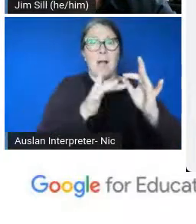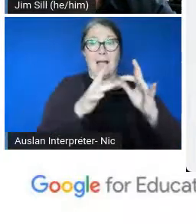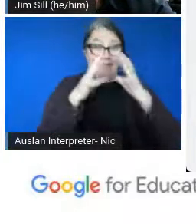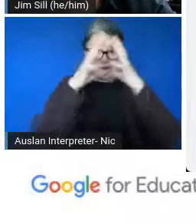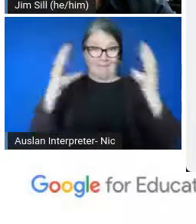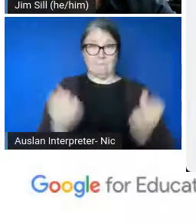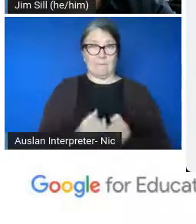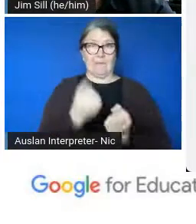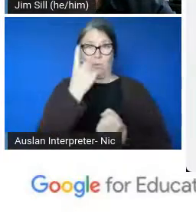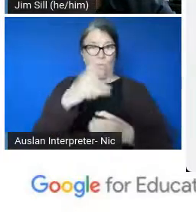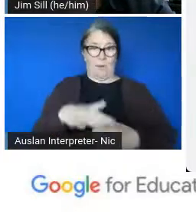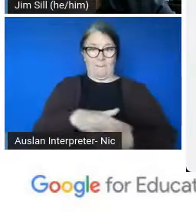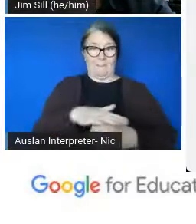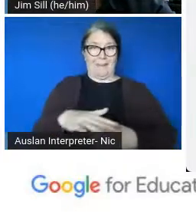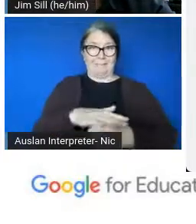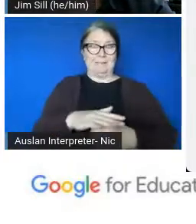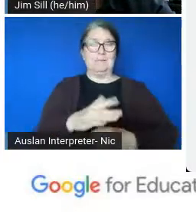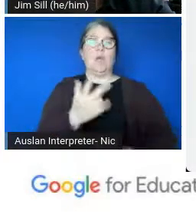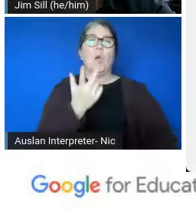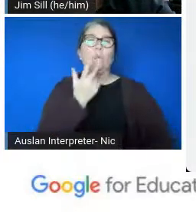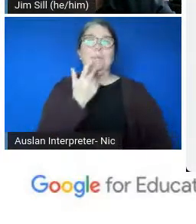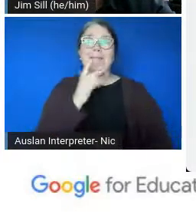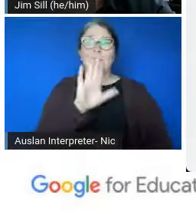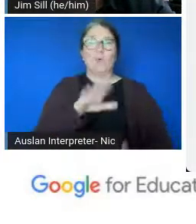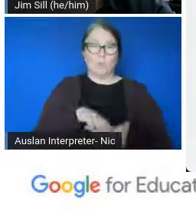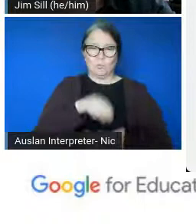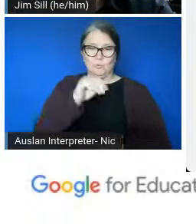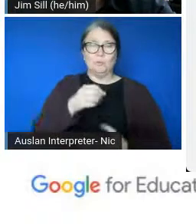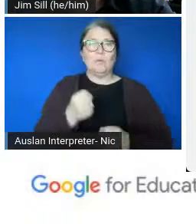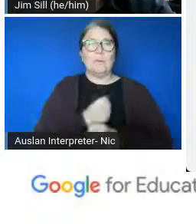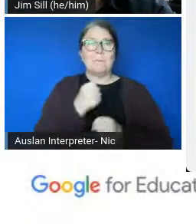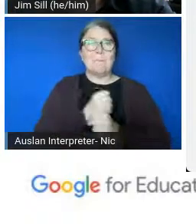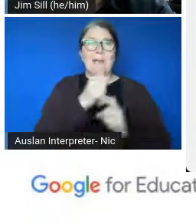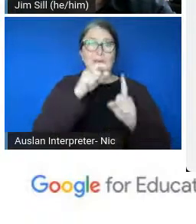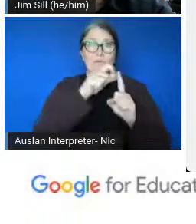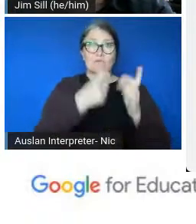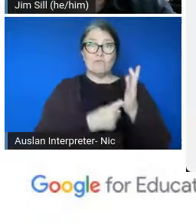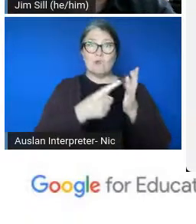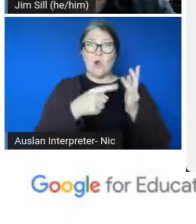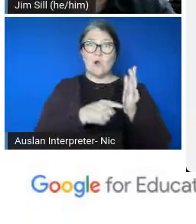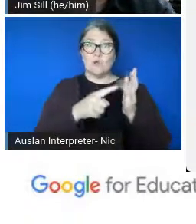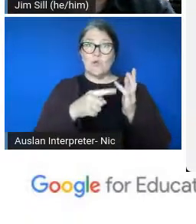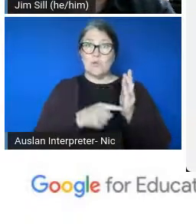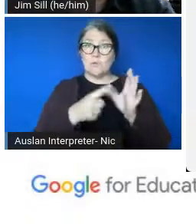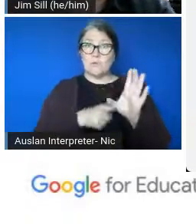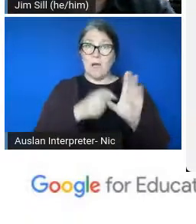made a video for their prototype, they've designed a prototype and they've got images,